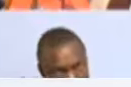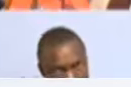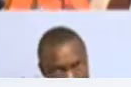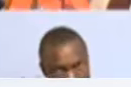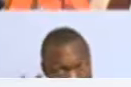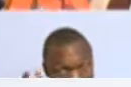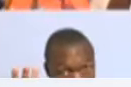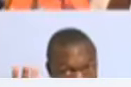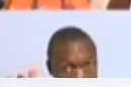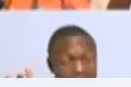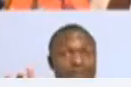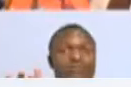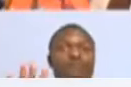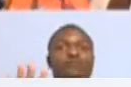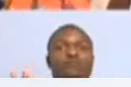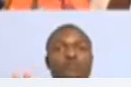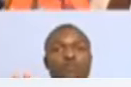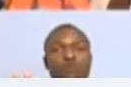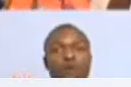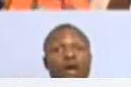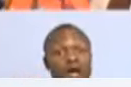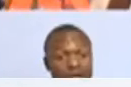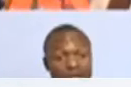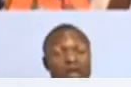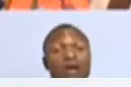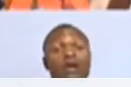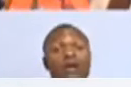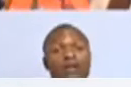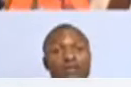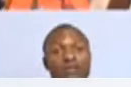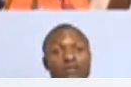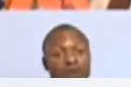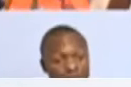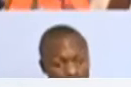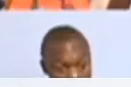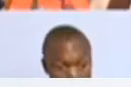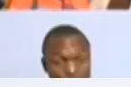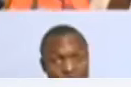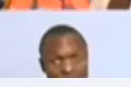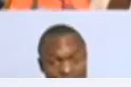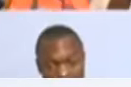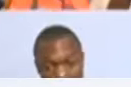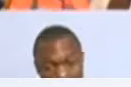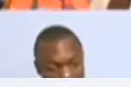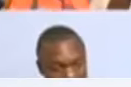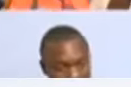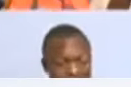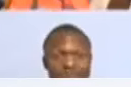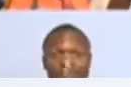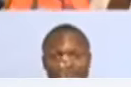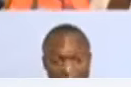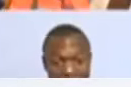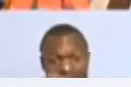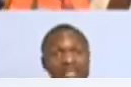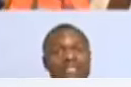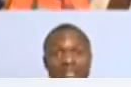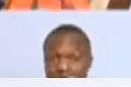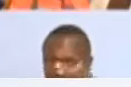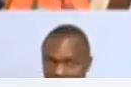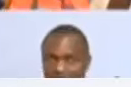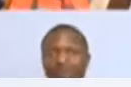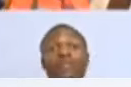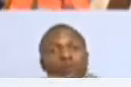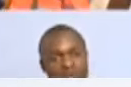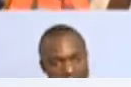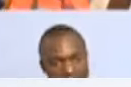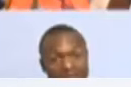284 recognized community forest management groups across the country. Madam Speaker, this is important so that we can have